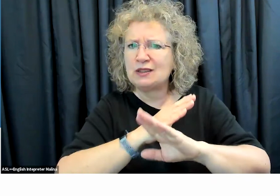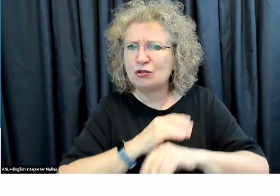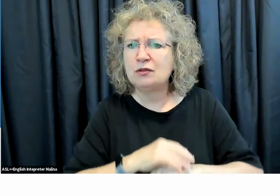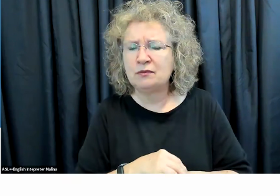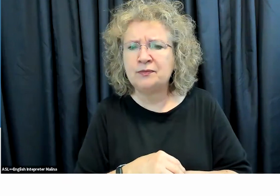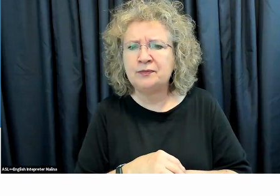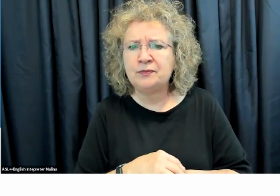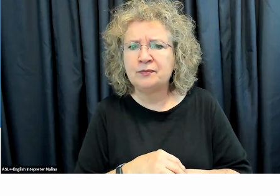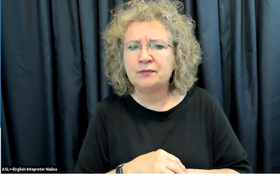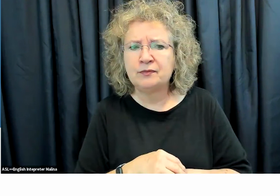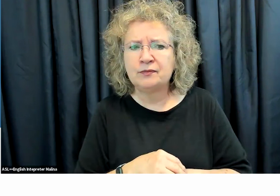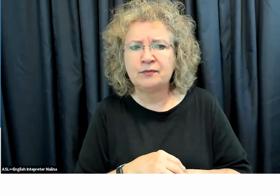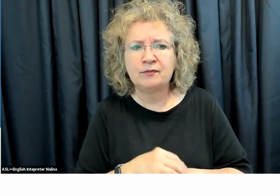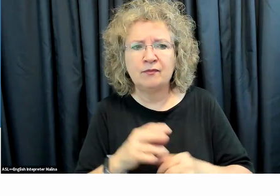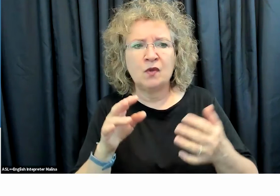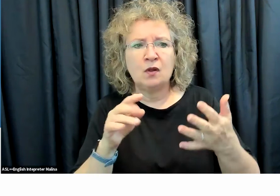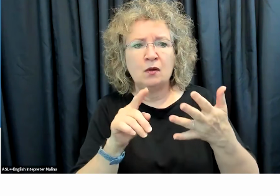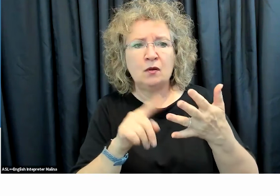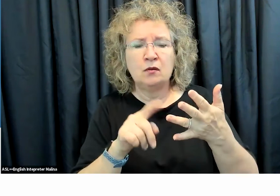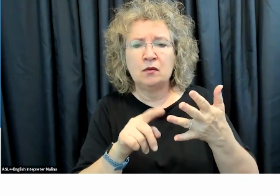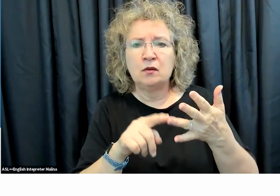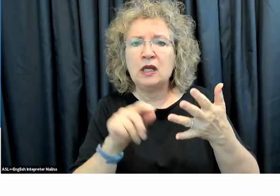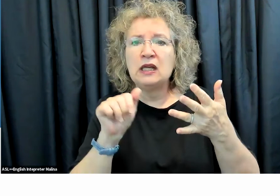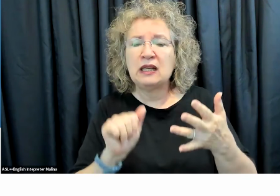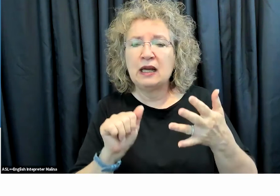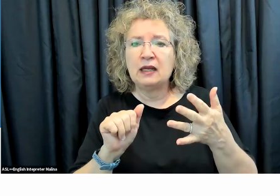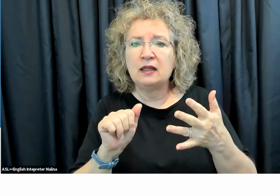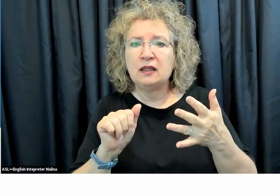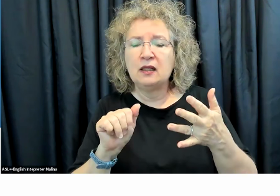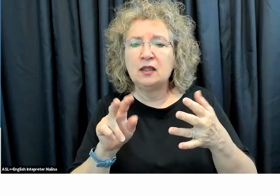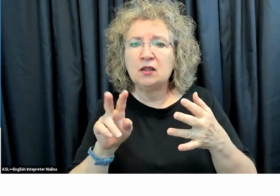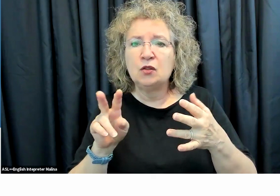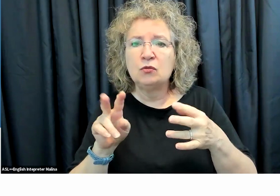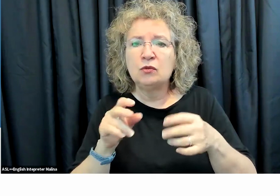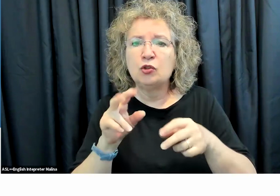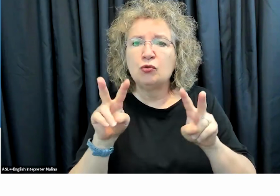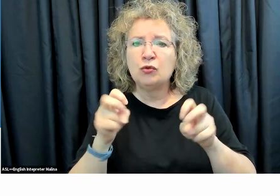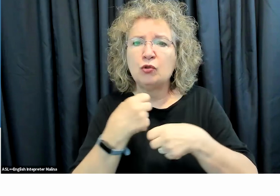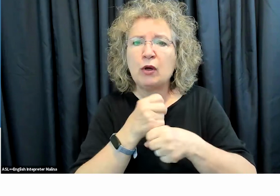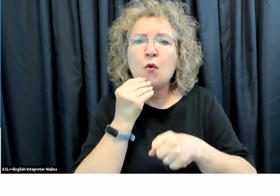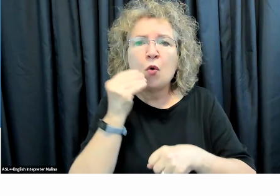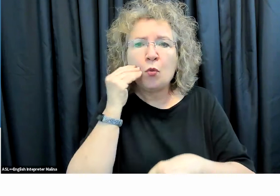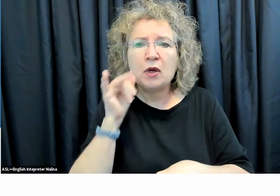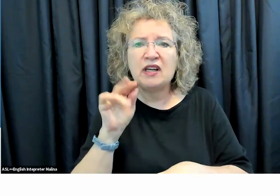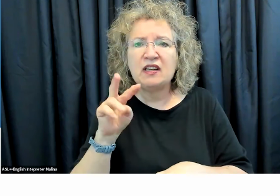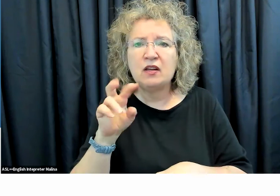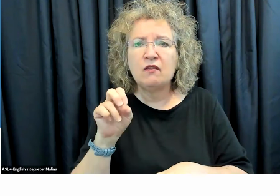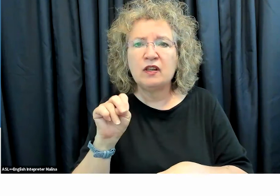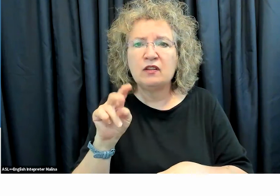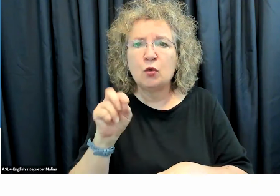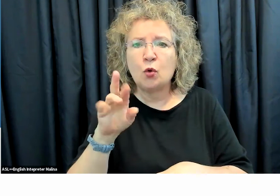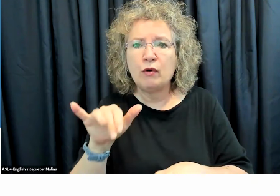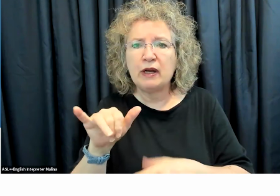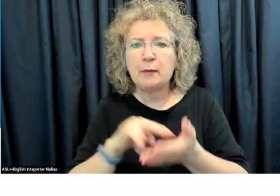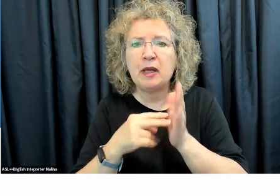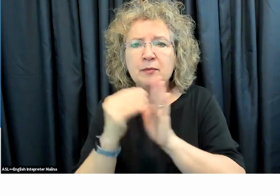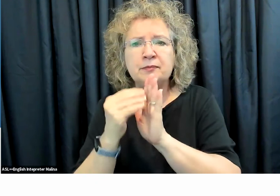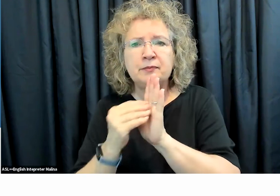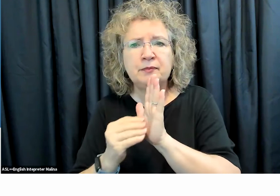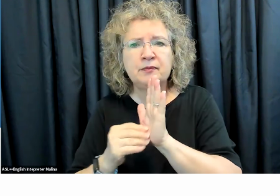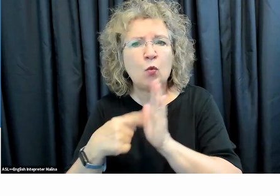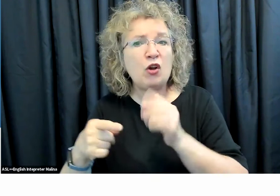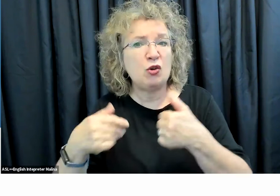do is to create a home inventory, which is essentially a record of your possessions.